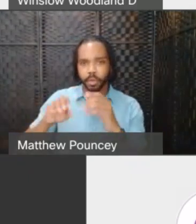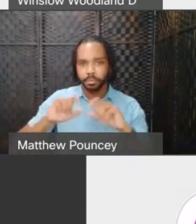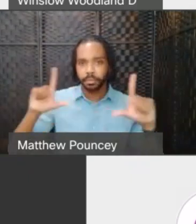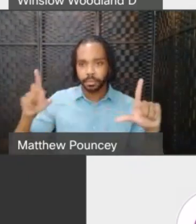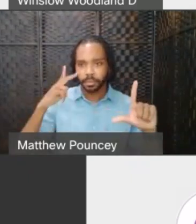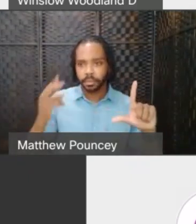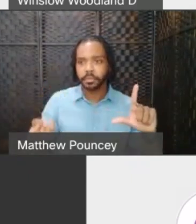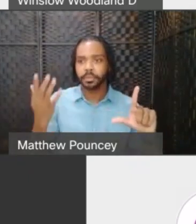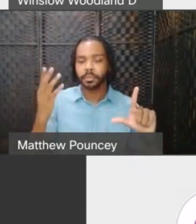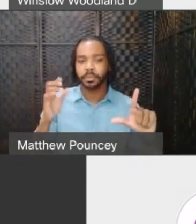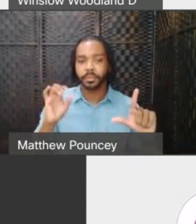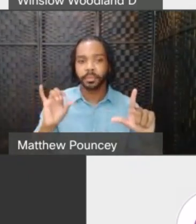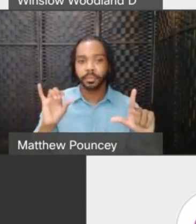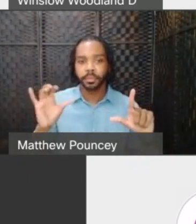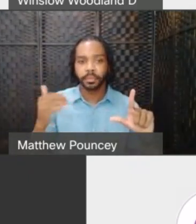about 50